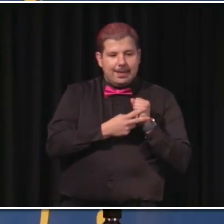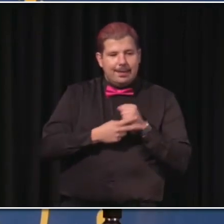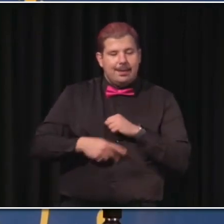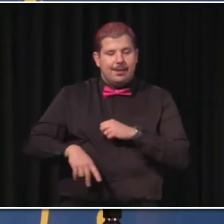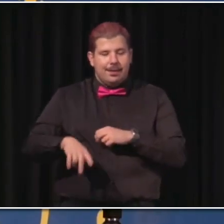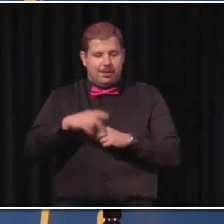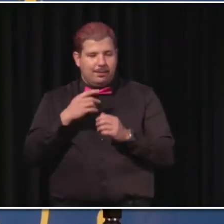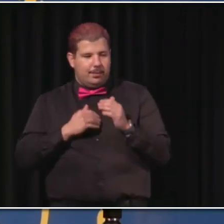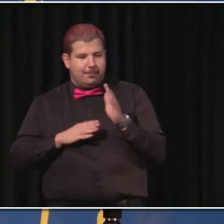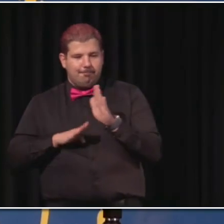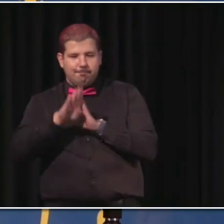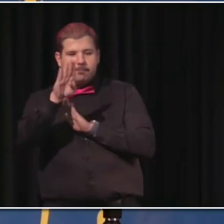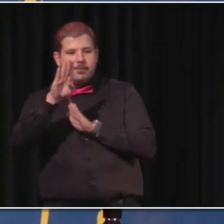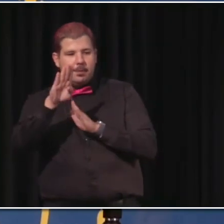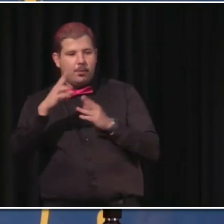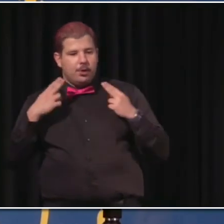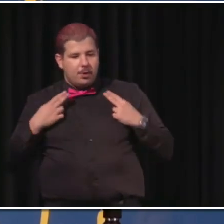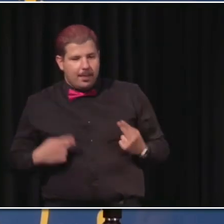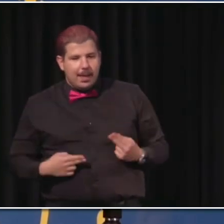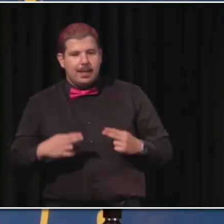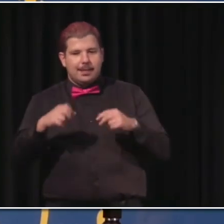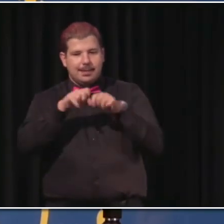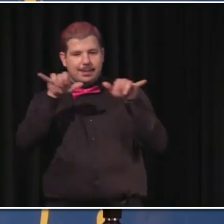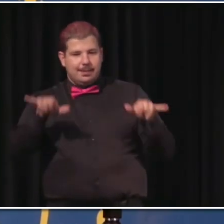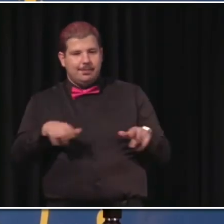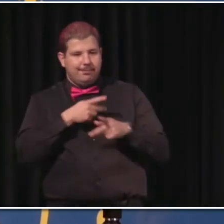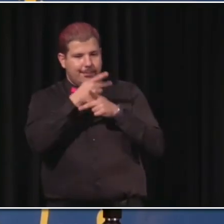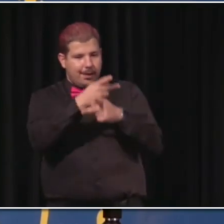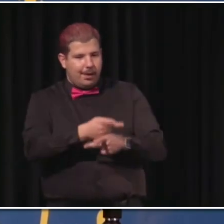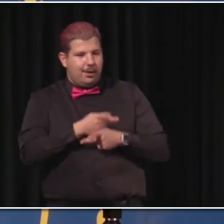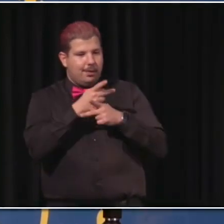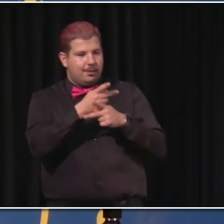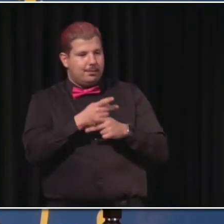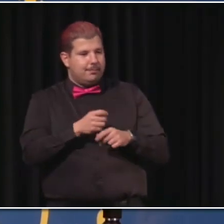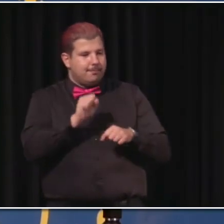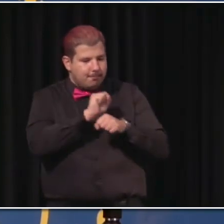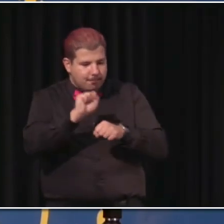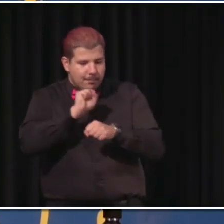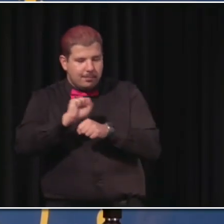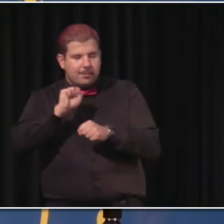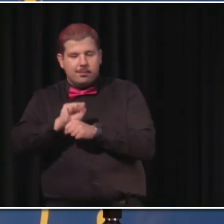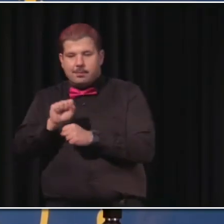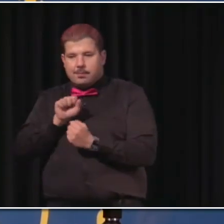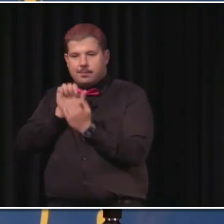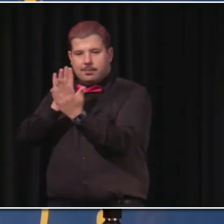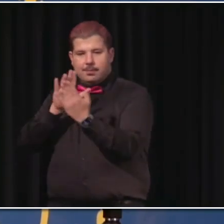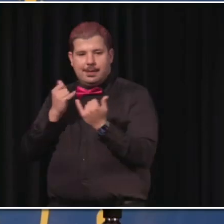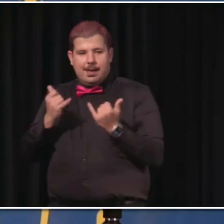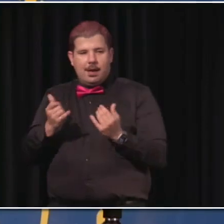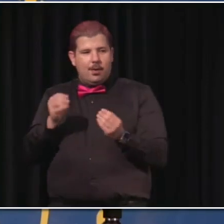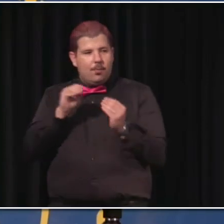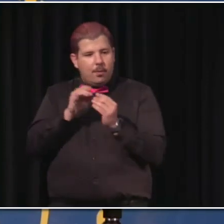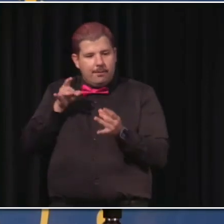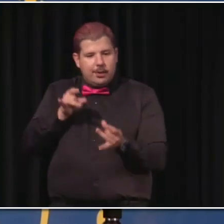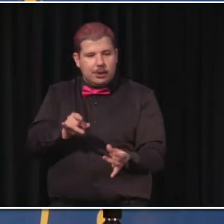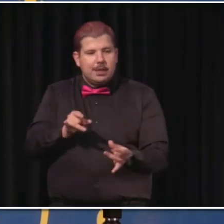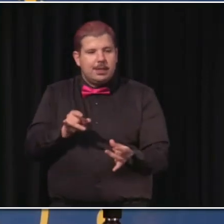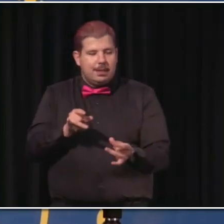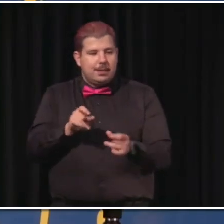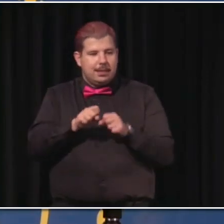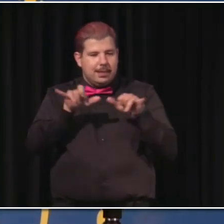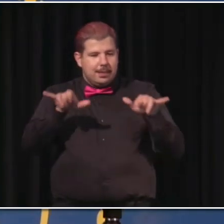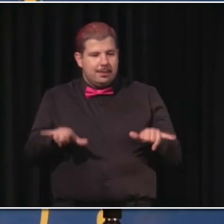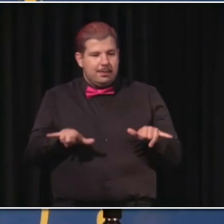more humane system of care. We're working now to make the system more efficient and make sure